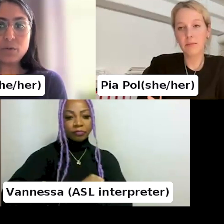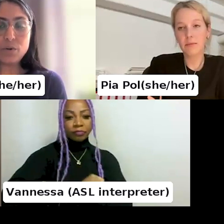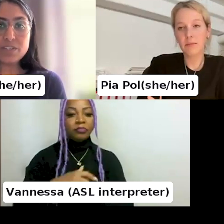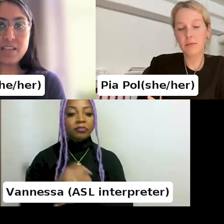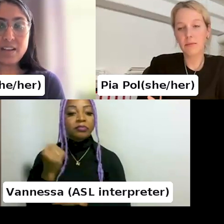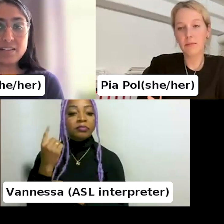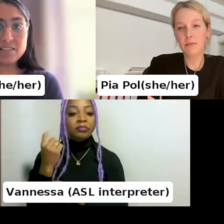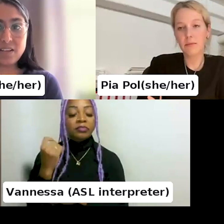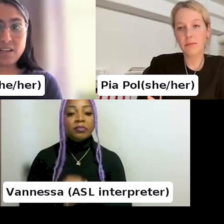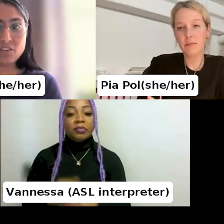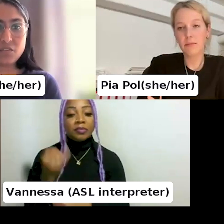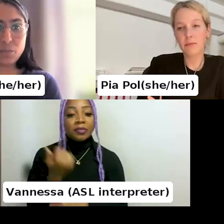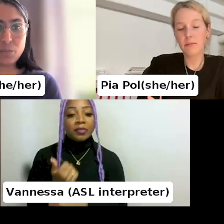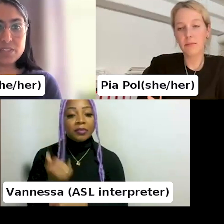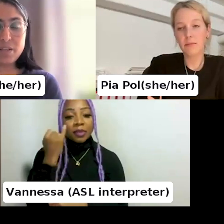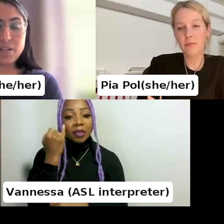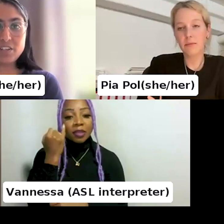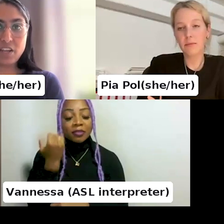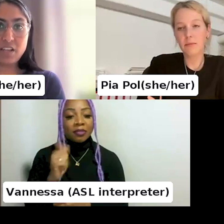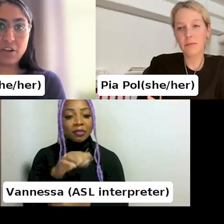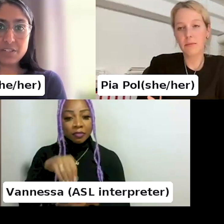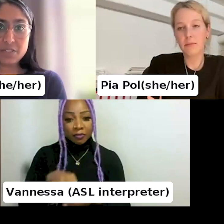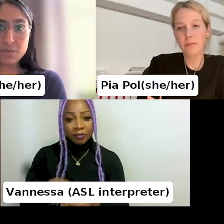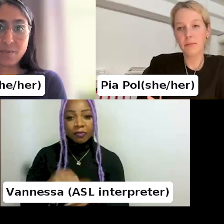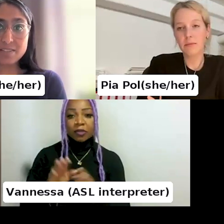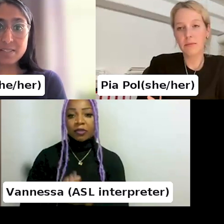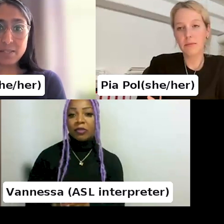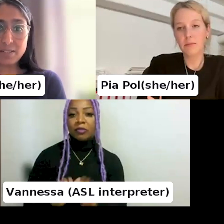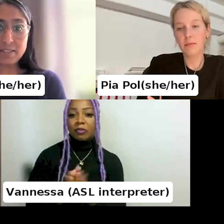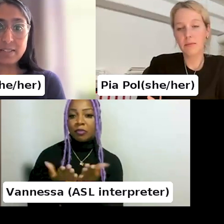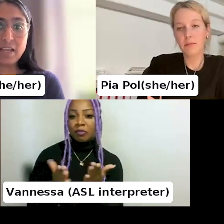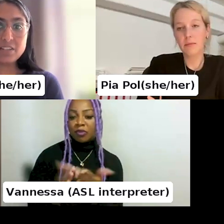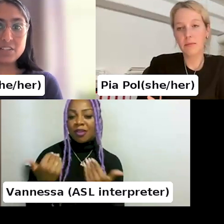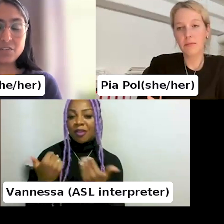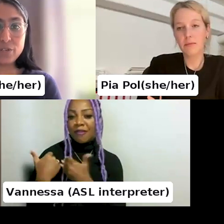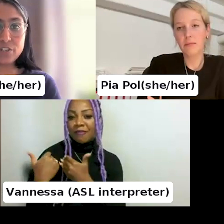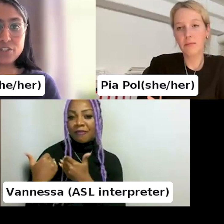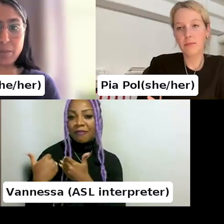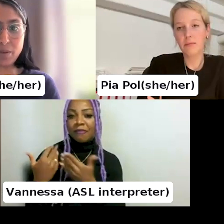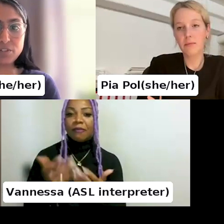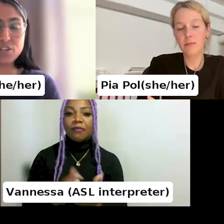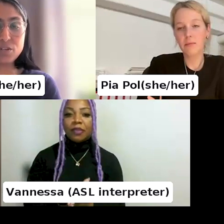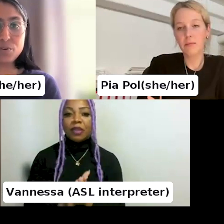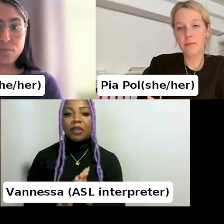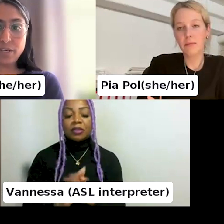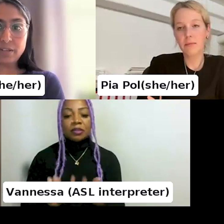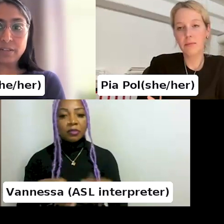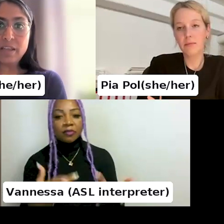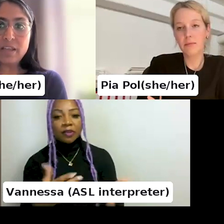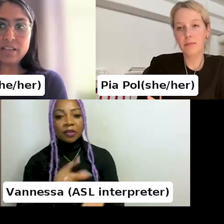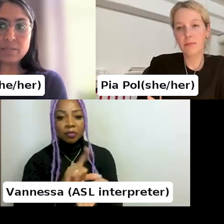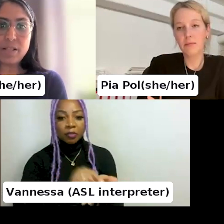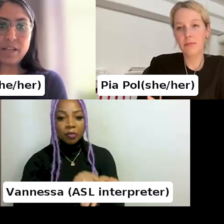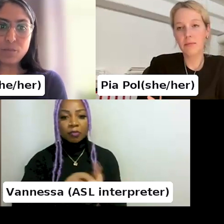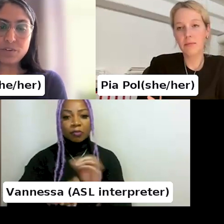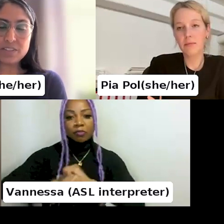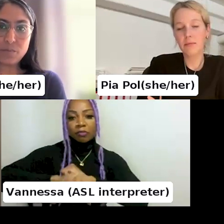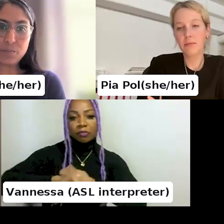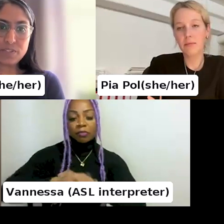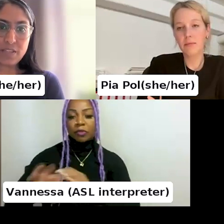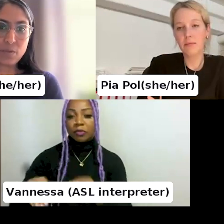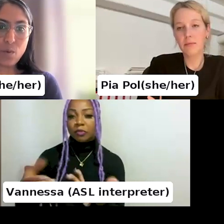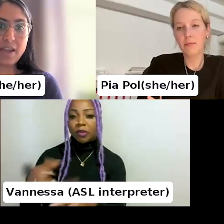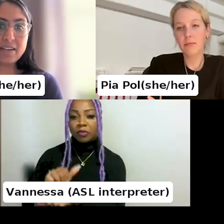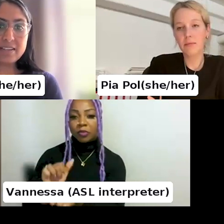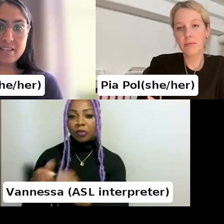Anyone who works at any stage of the book supply chain carries a responsibility to serve readers by publishing, promoting, and supplying works